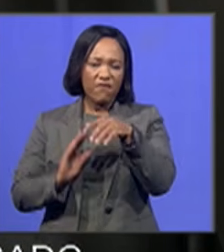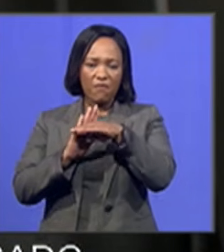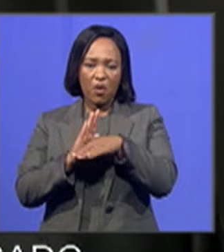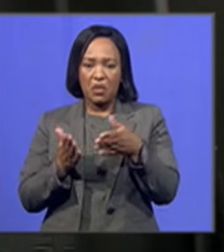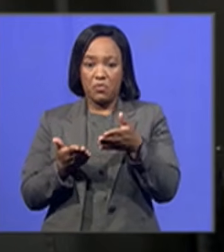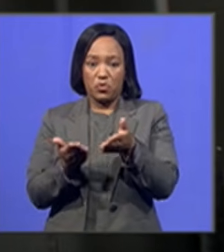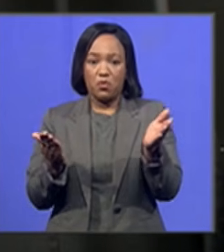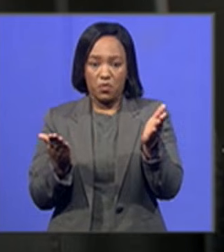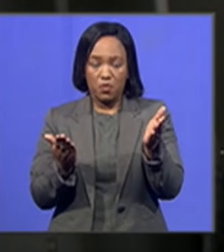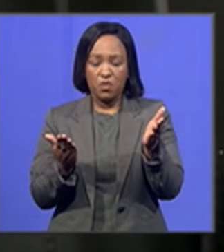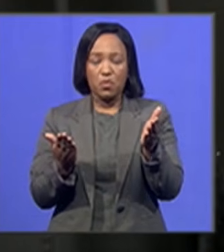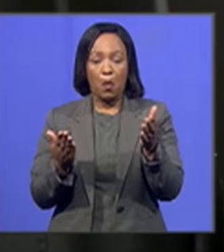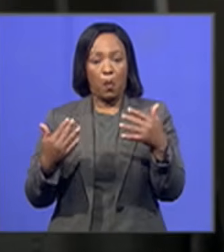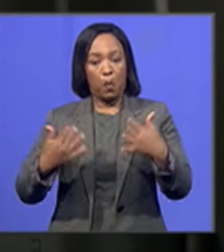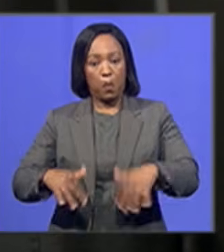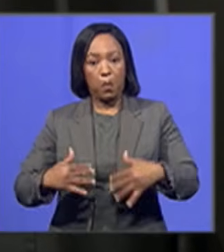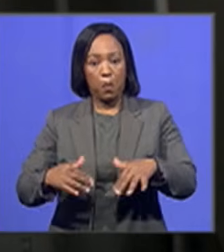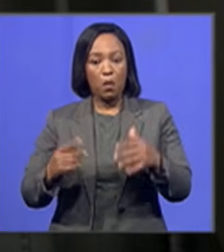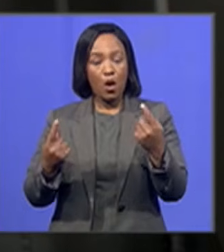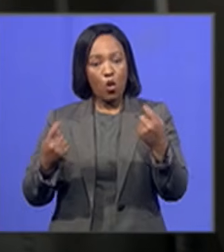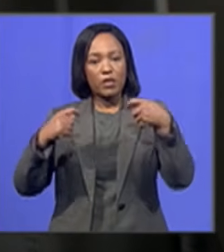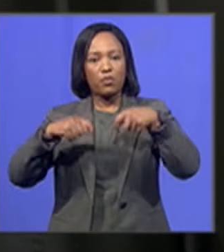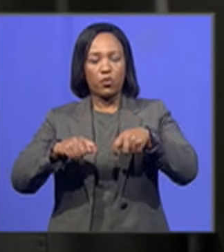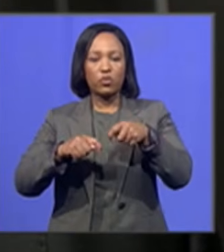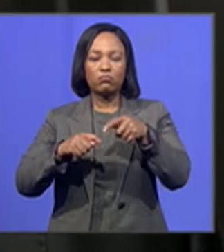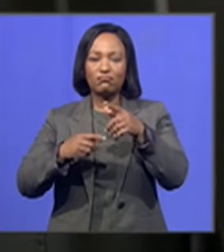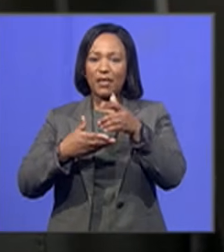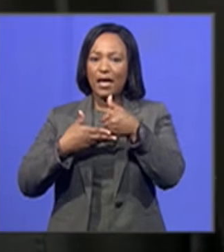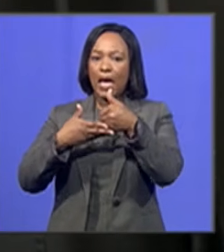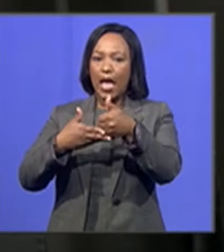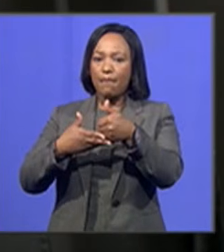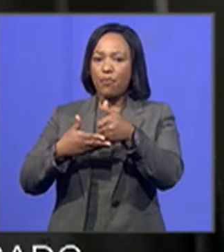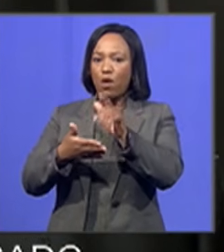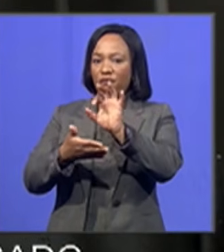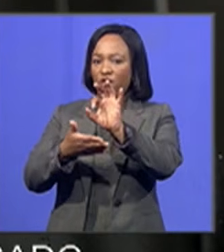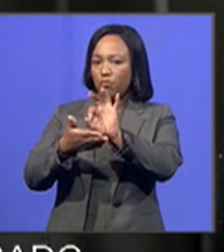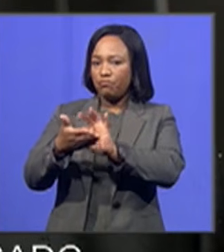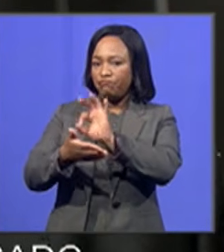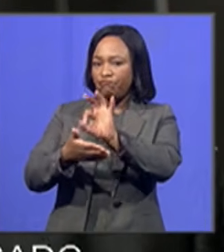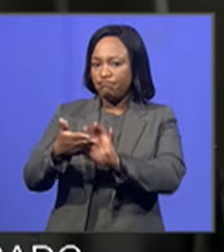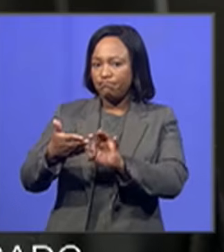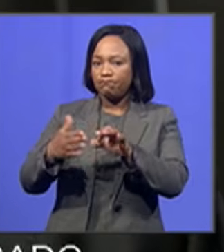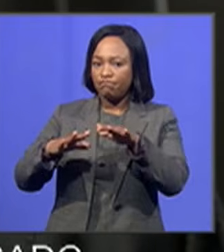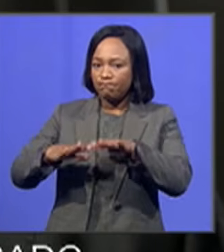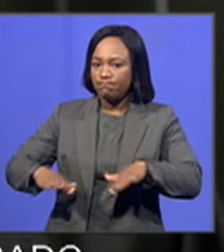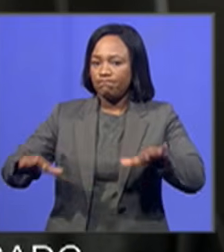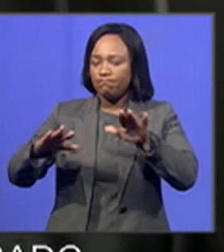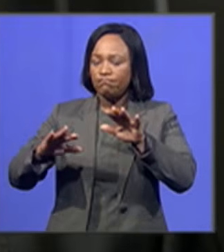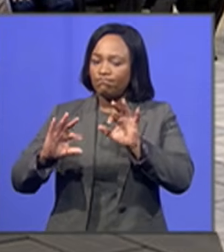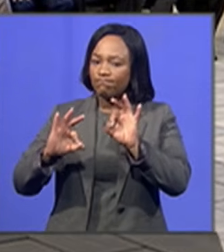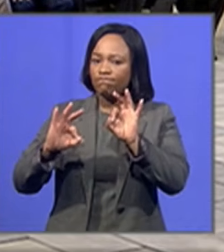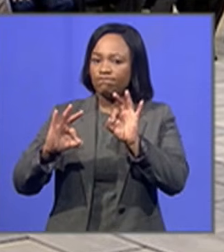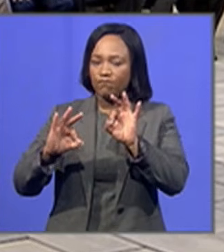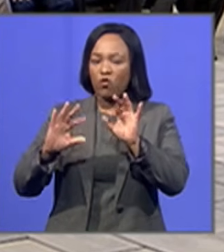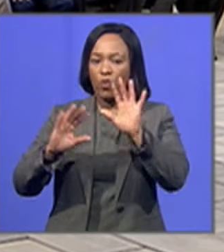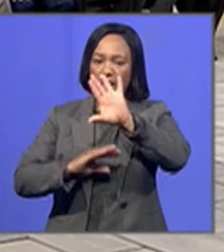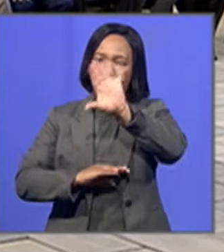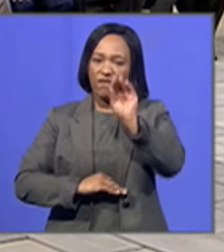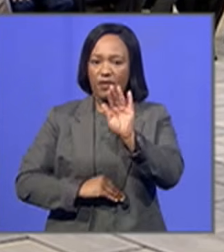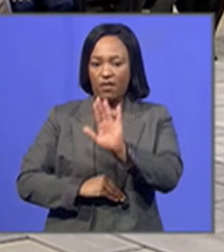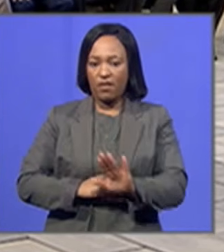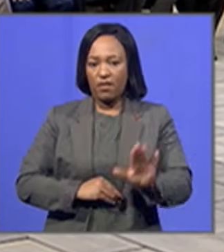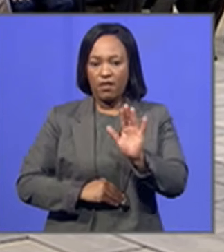will contribute significantly in enhancing electoral integrity across the continent. Kopano